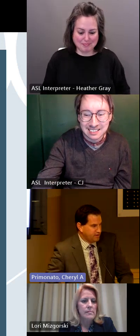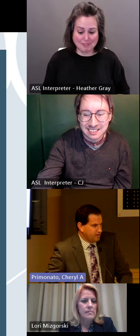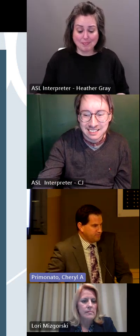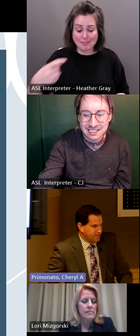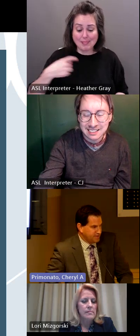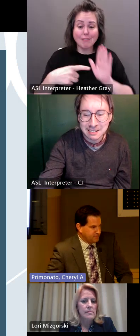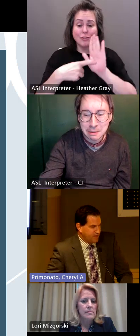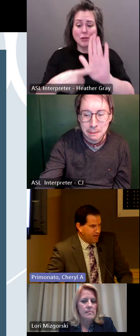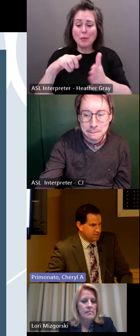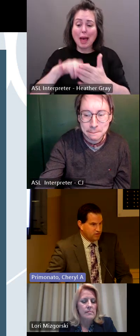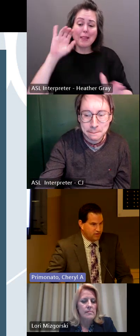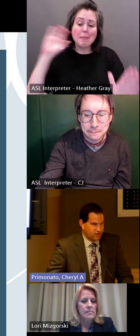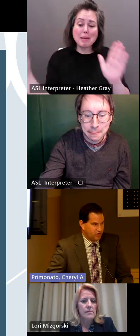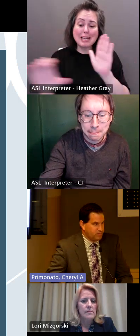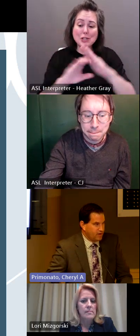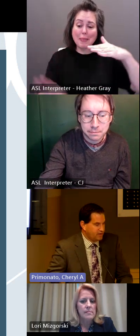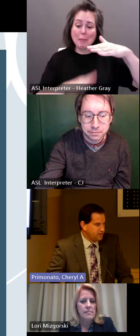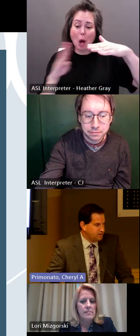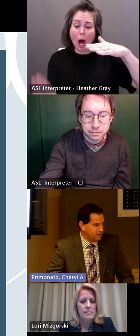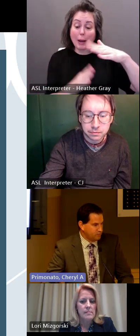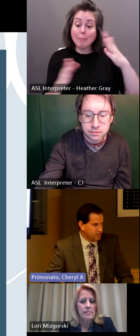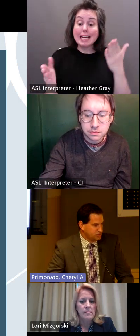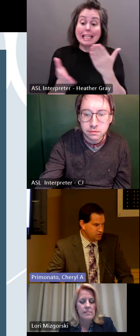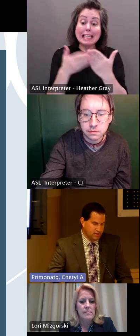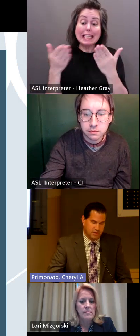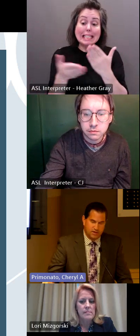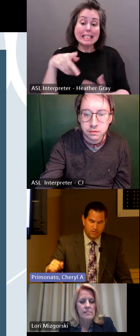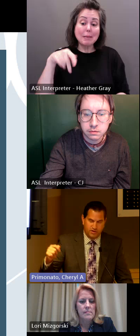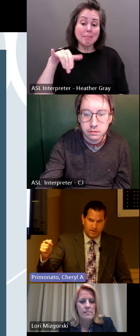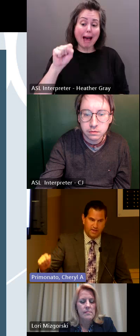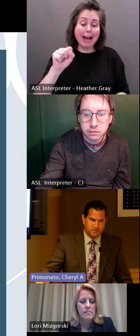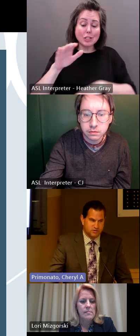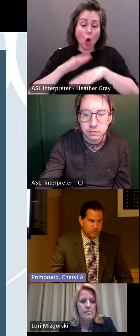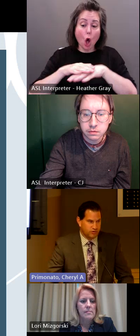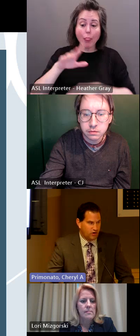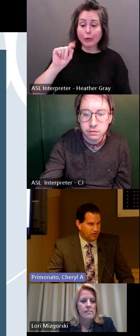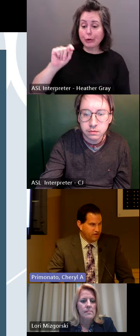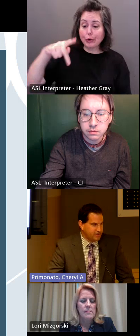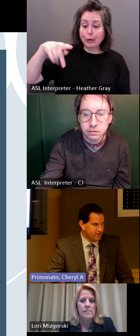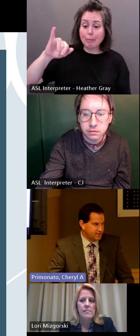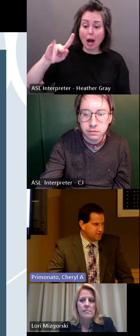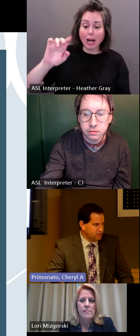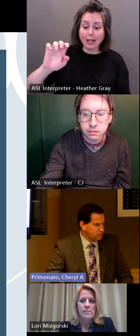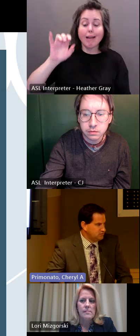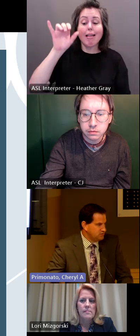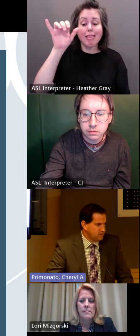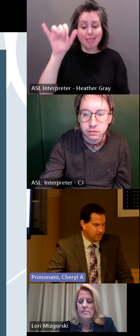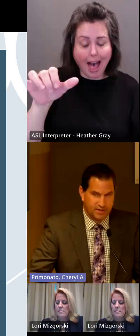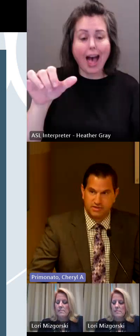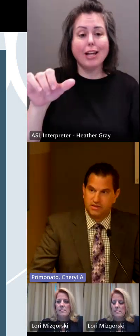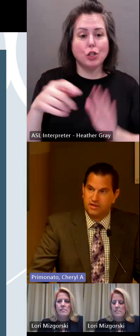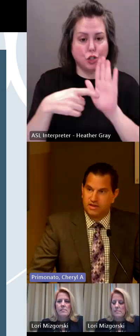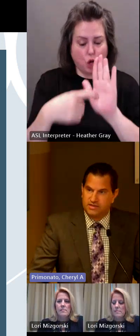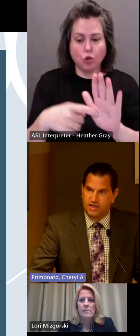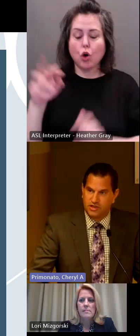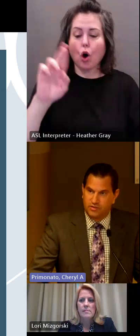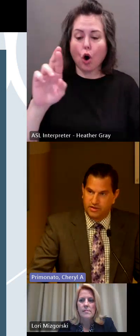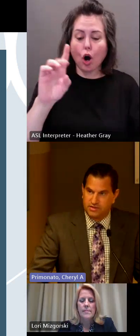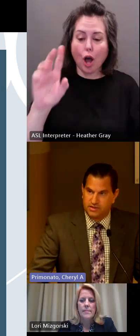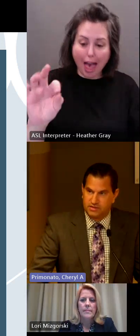think about it, Easy Pass on the turnpike, which communicates through RFID signal, and